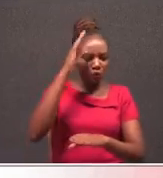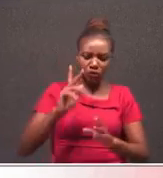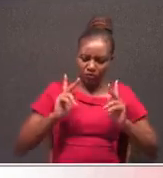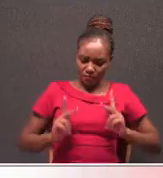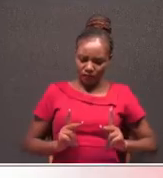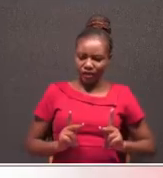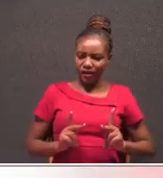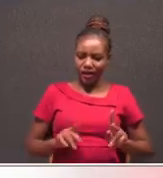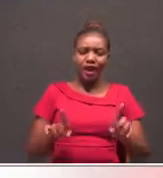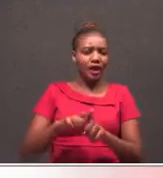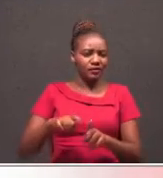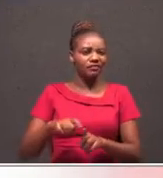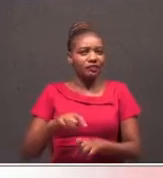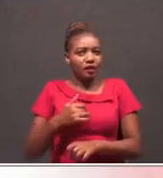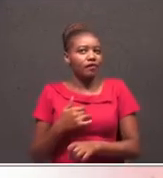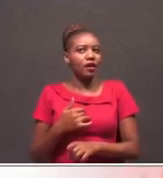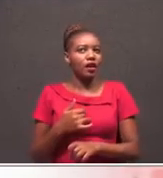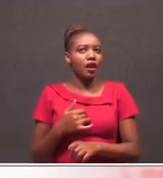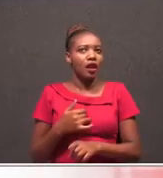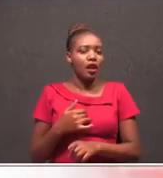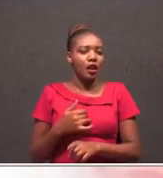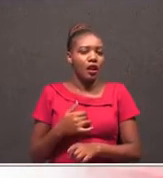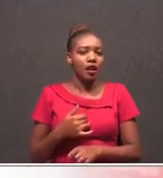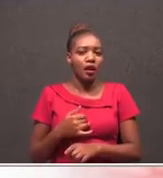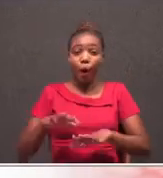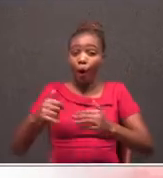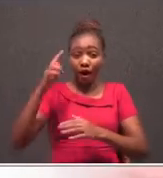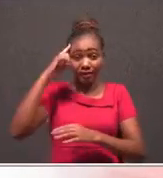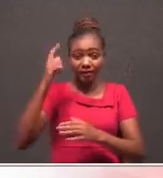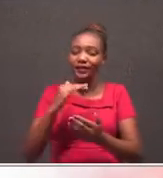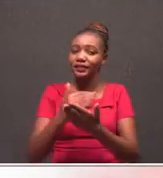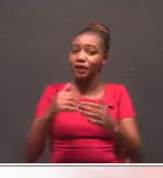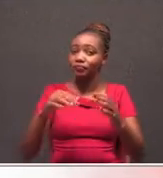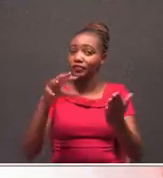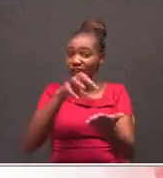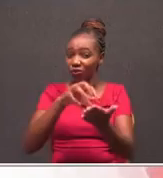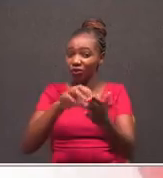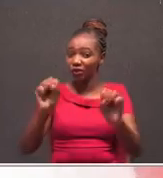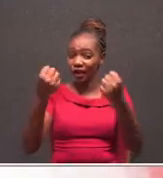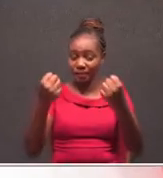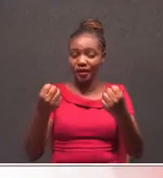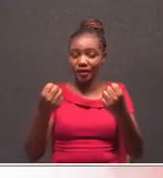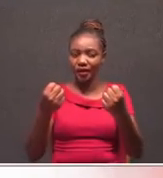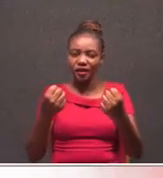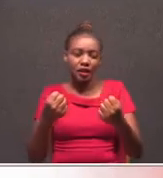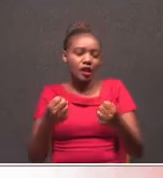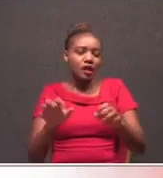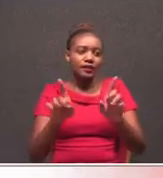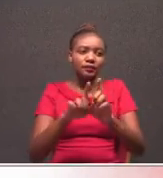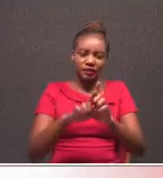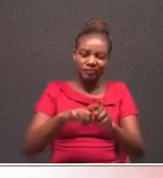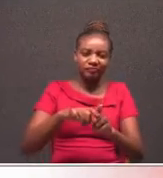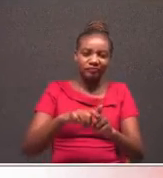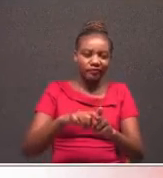the County Beach Management Unit Chairman, I tend to think that such incidences of negligence should not go unpunished.